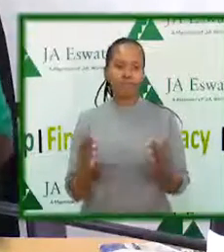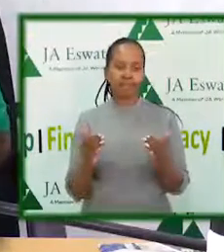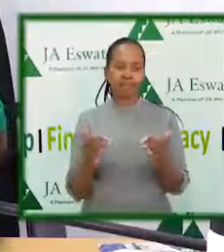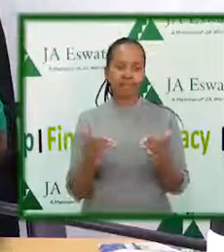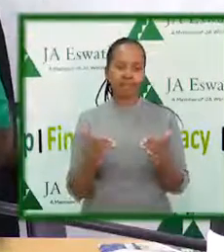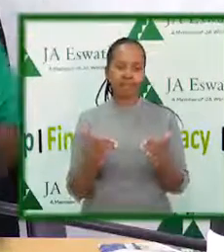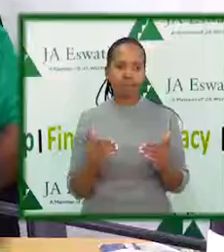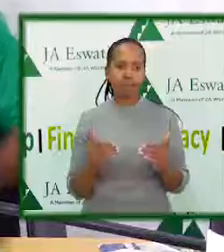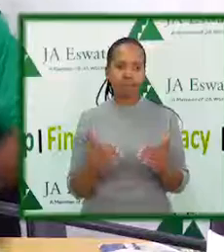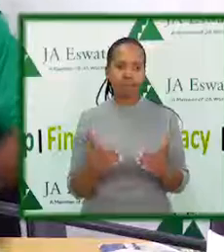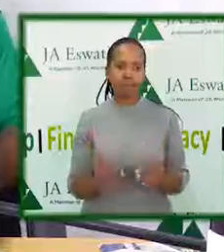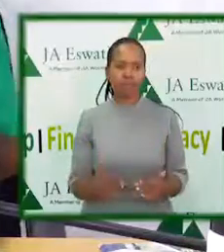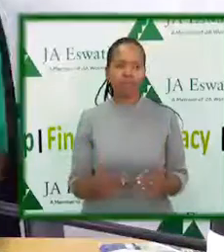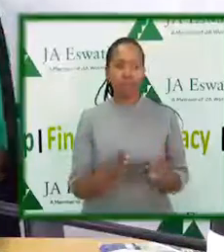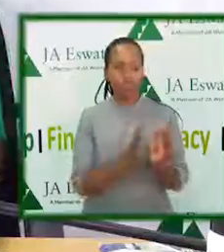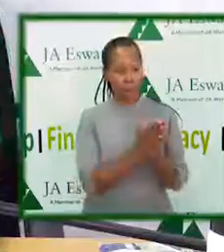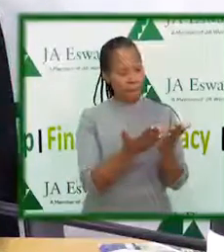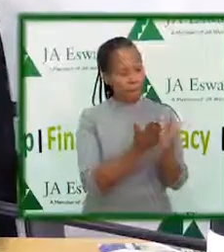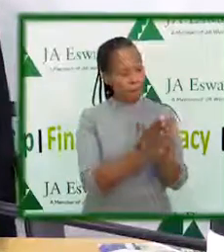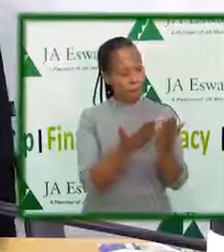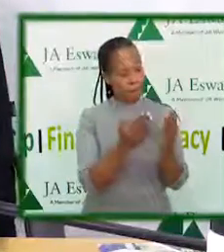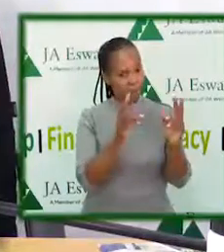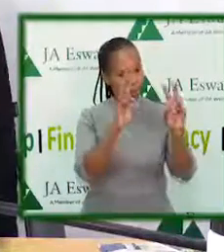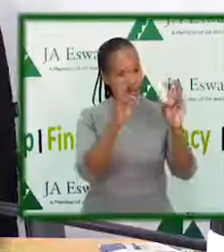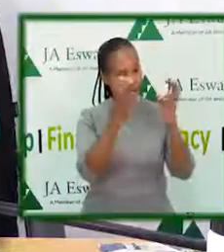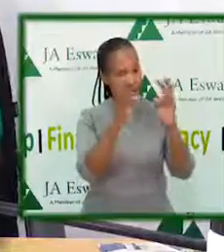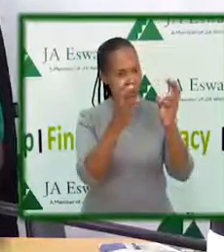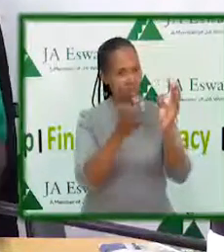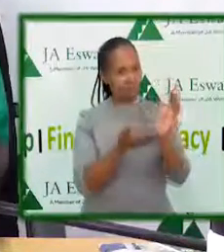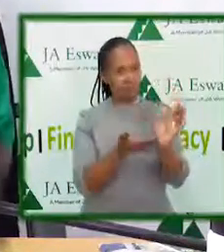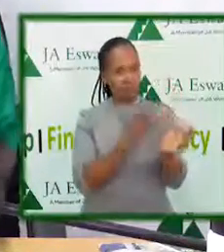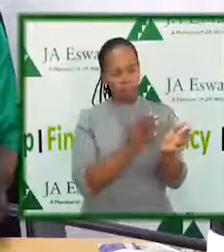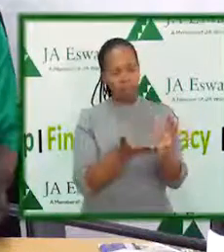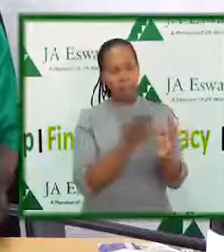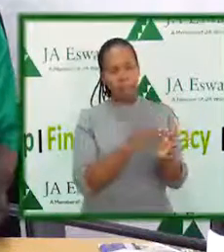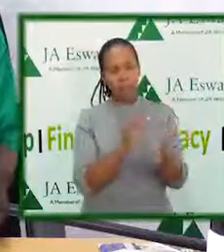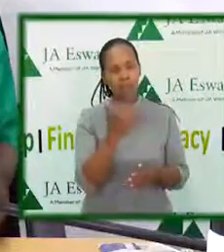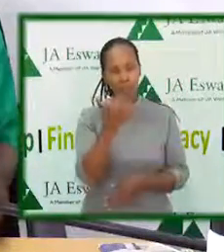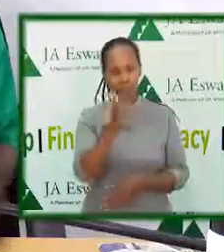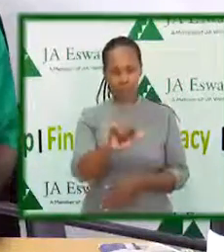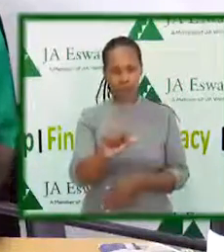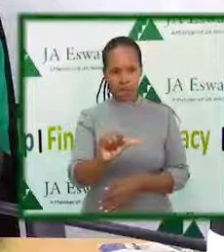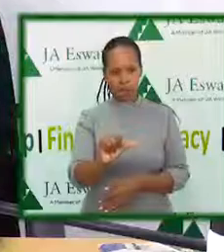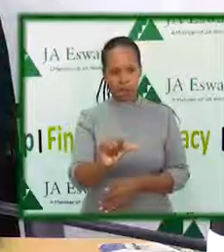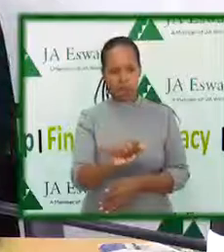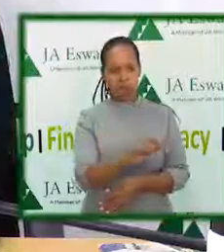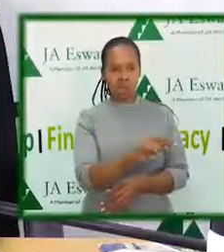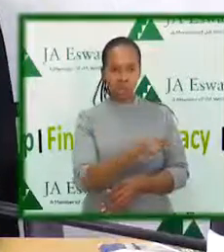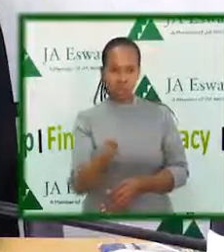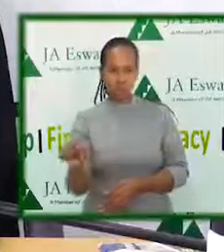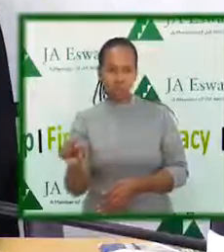It is on page 60, 61 up to page